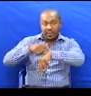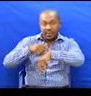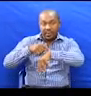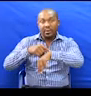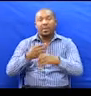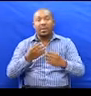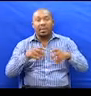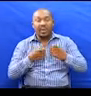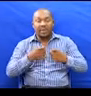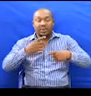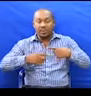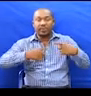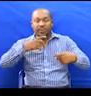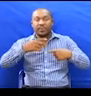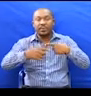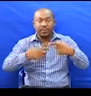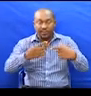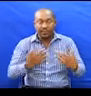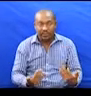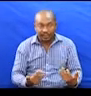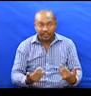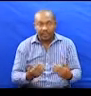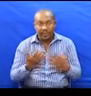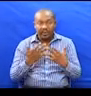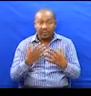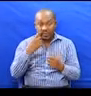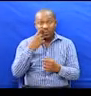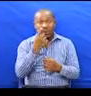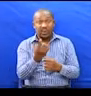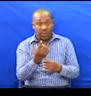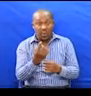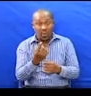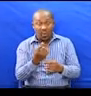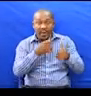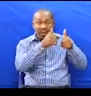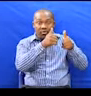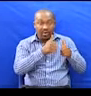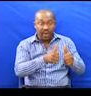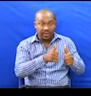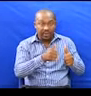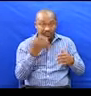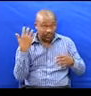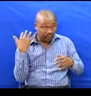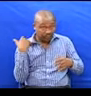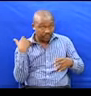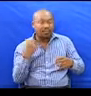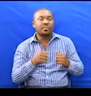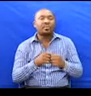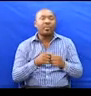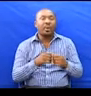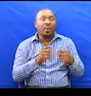discussing about this food substance. We saw the introduction of food substance, we saw